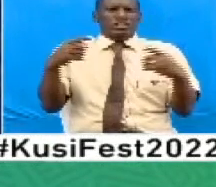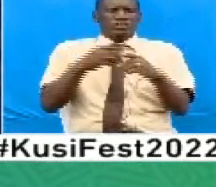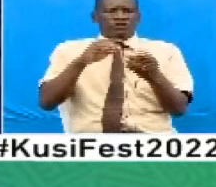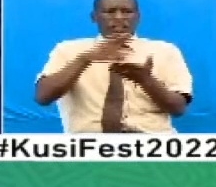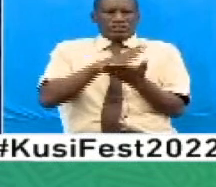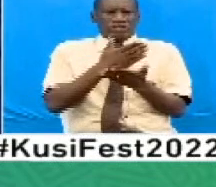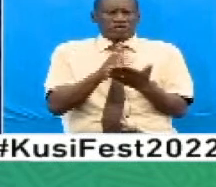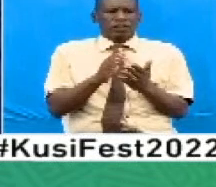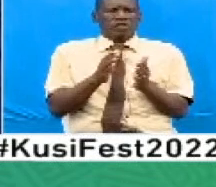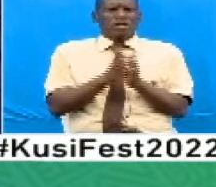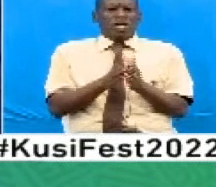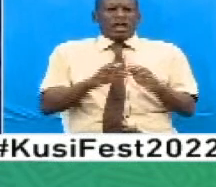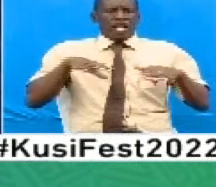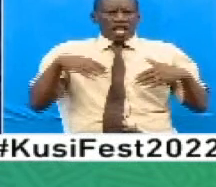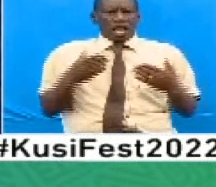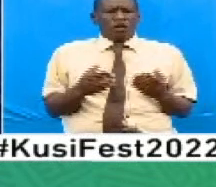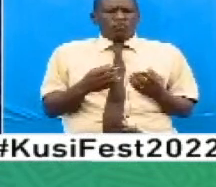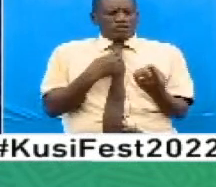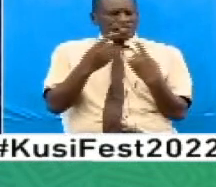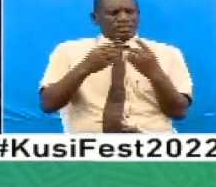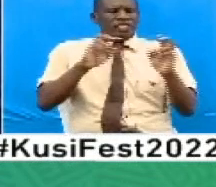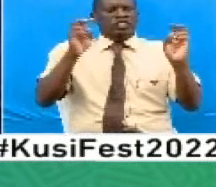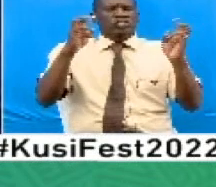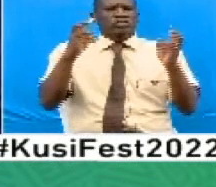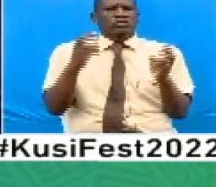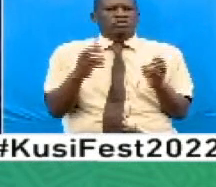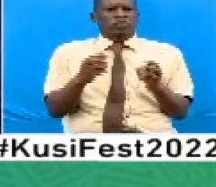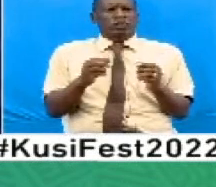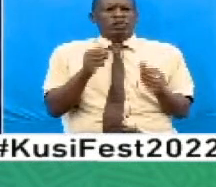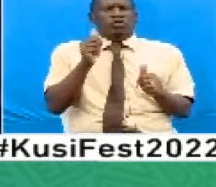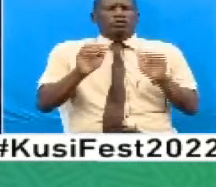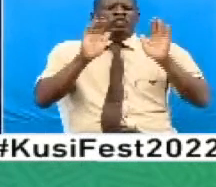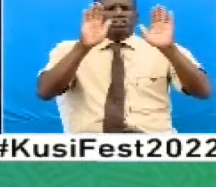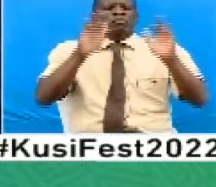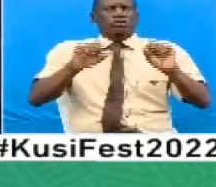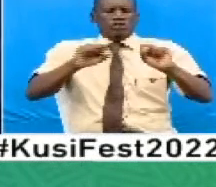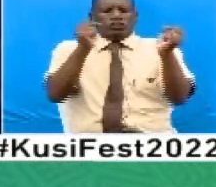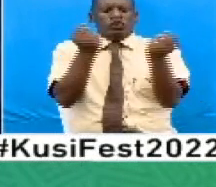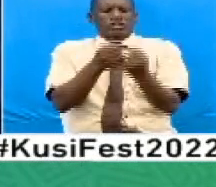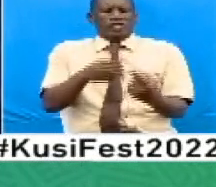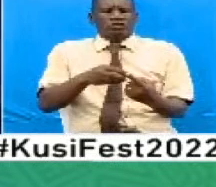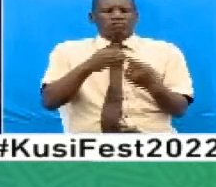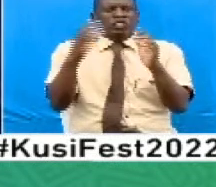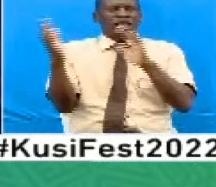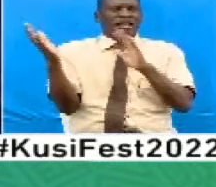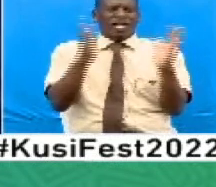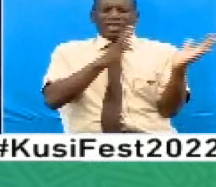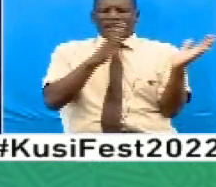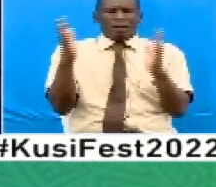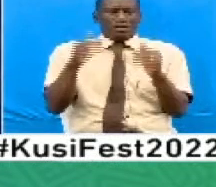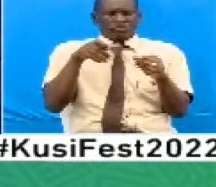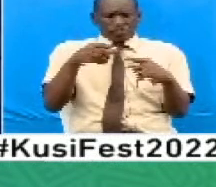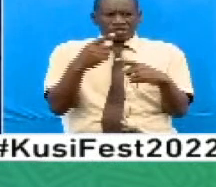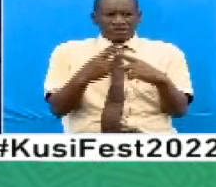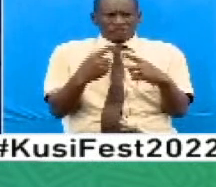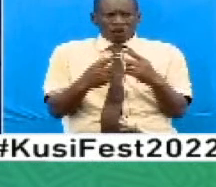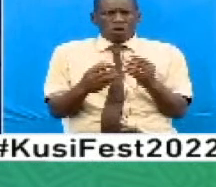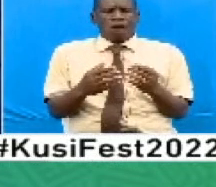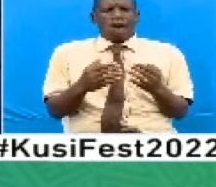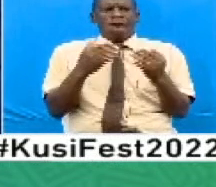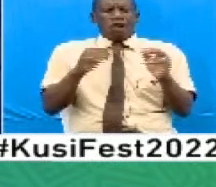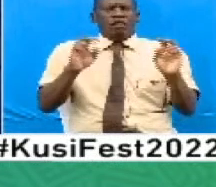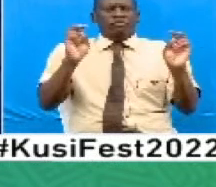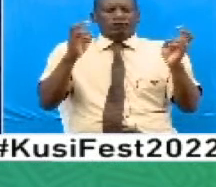sectors on how we tackle issues that are important to society, in particular climate for this year. With the